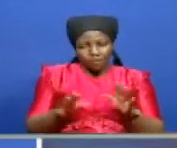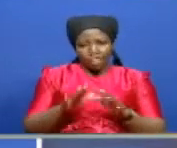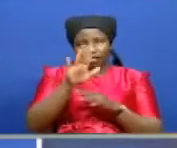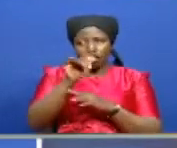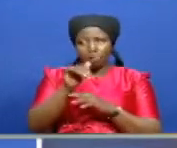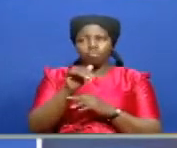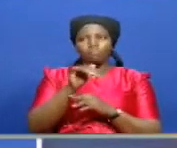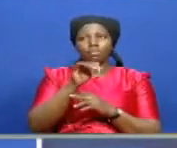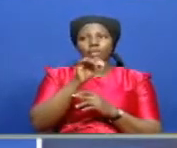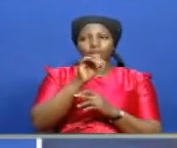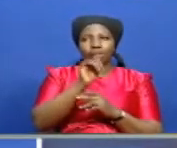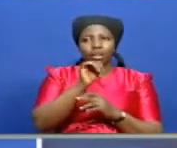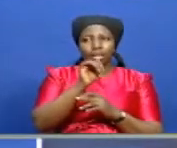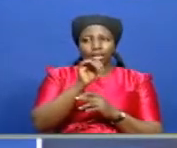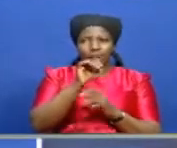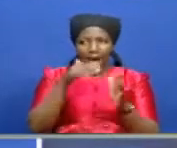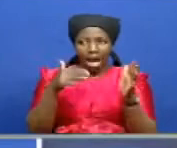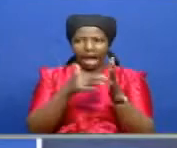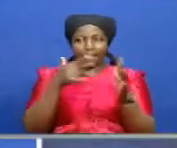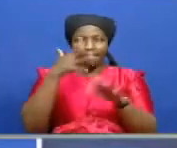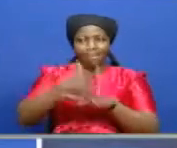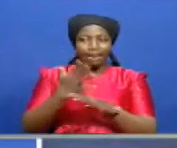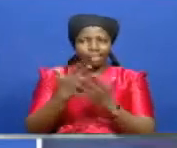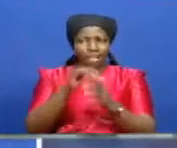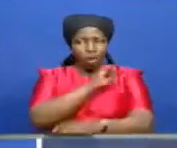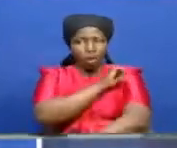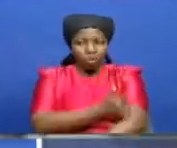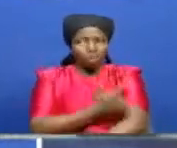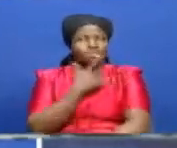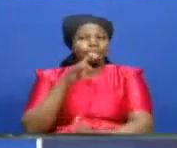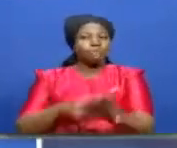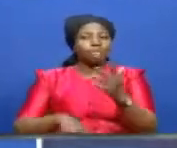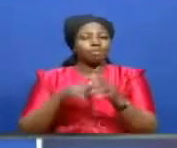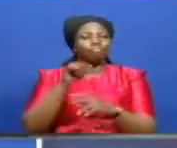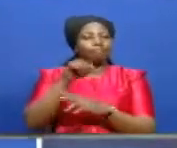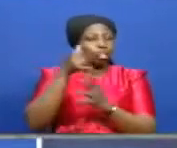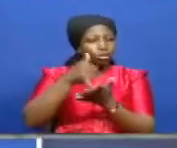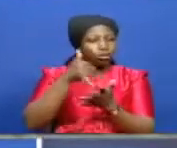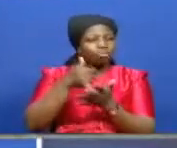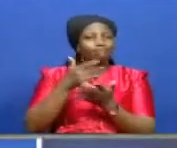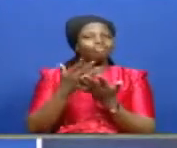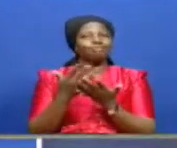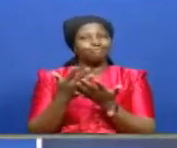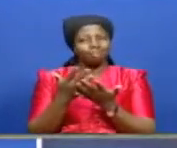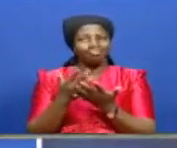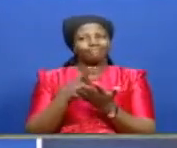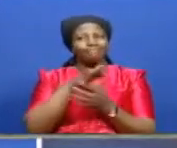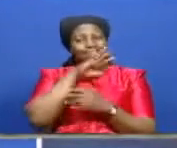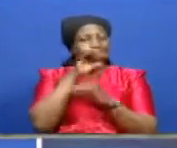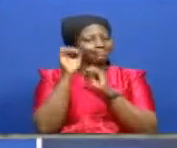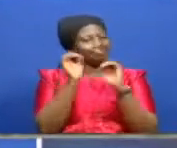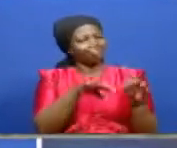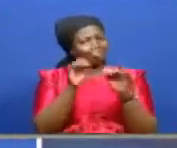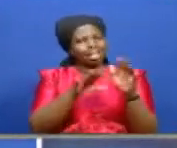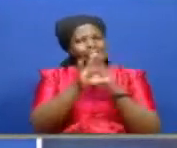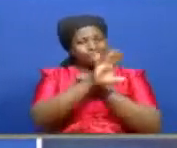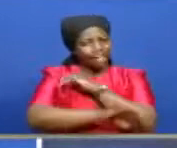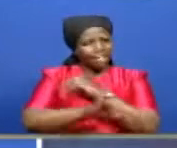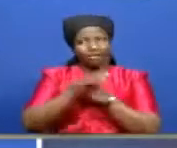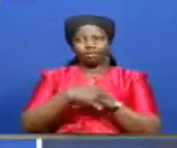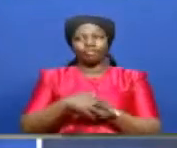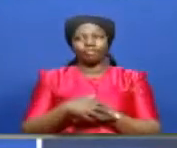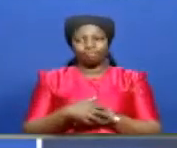Authority say the contraband increased economic waste in the country and similarly singled out agricultural inputs, electronics